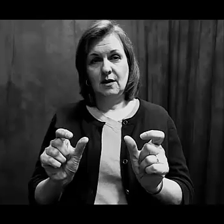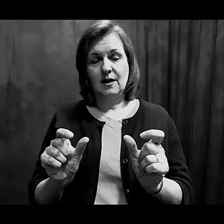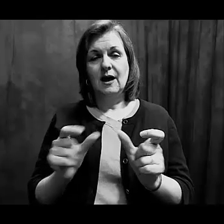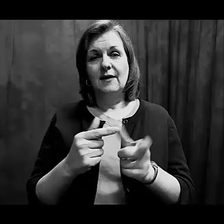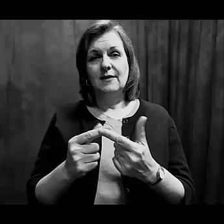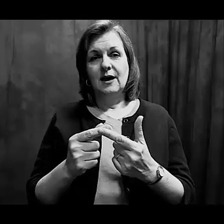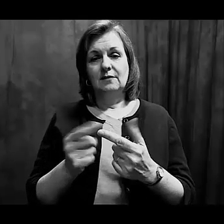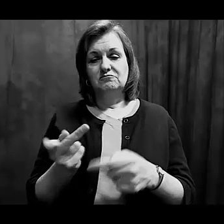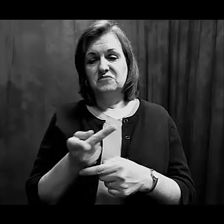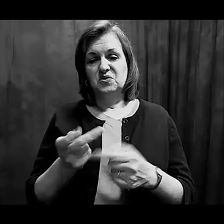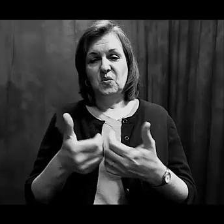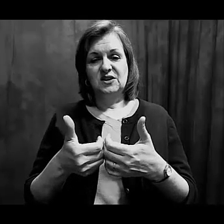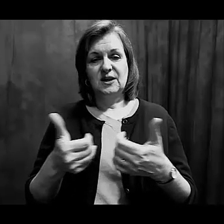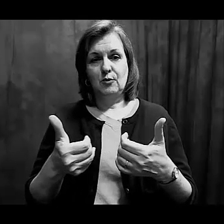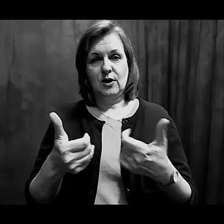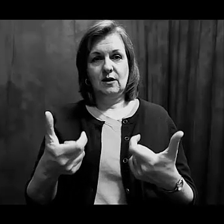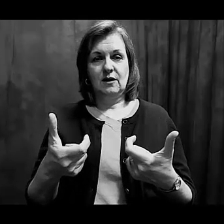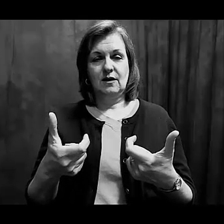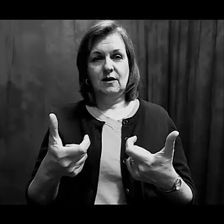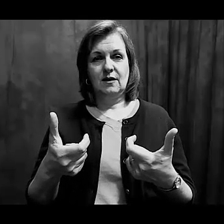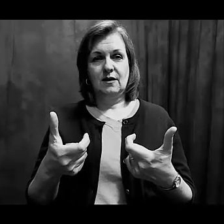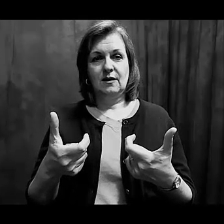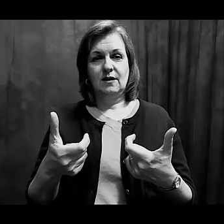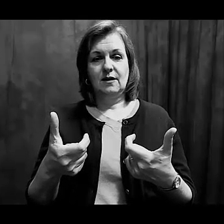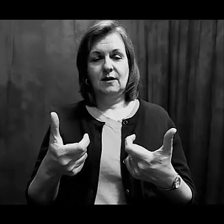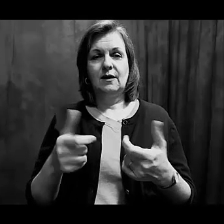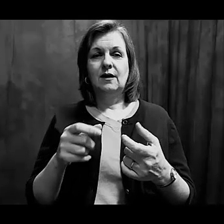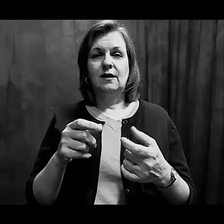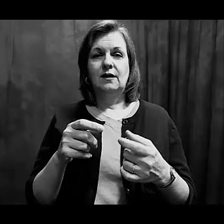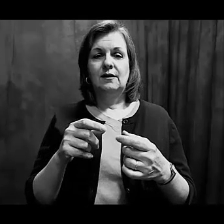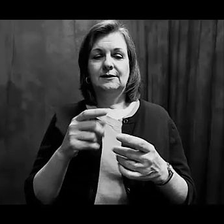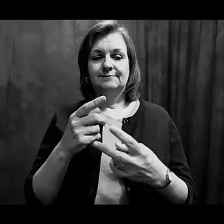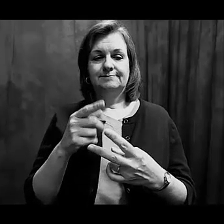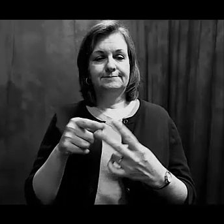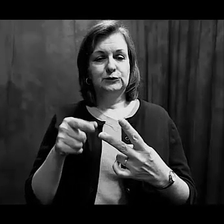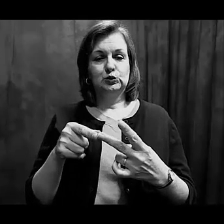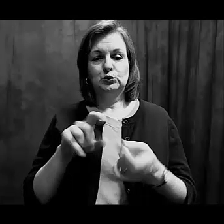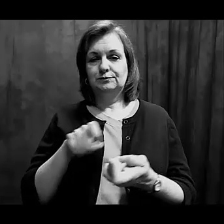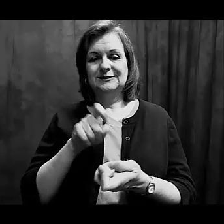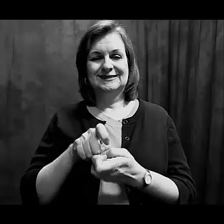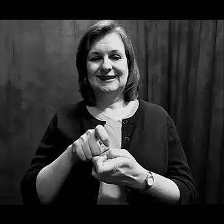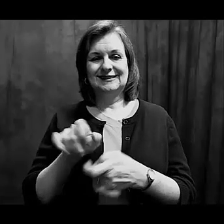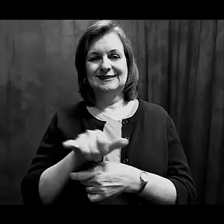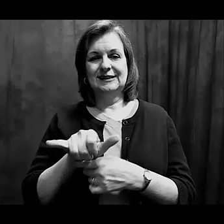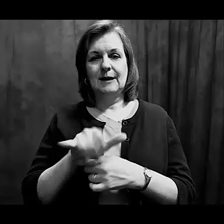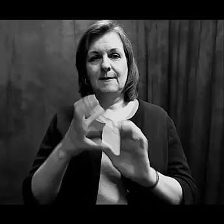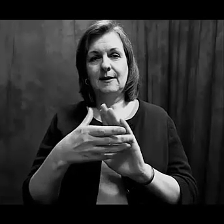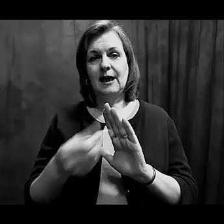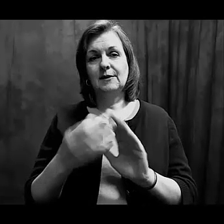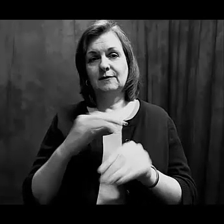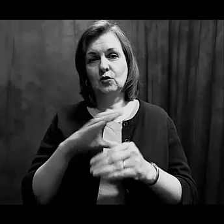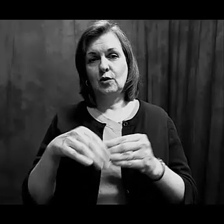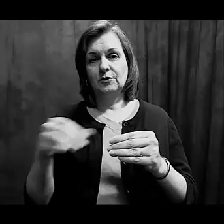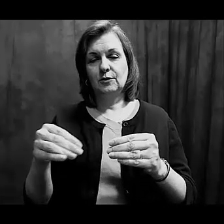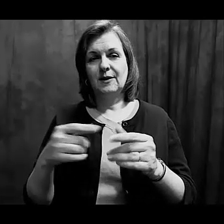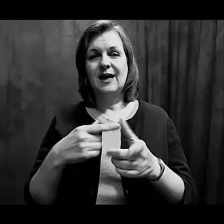chromosome, and then they're going to separate that so that they have two identical copies of the